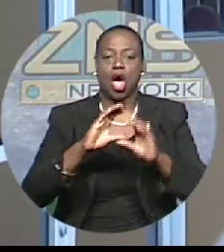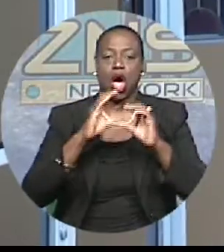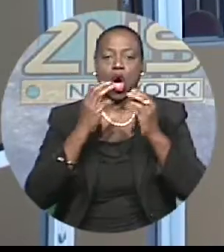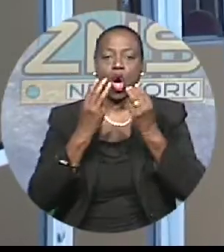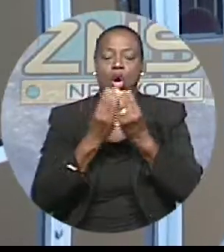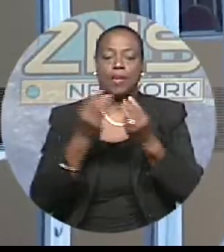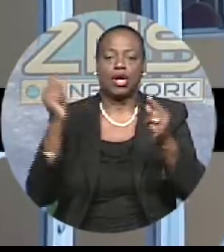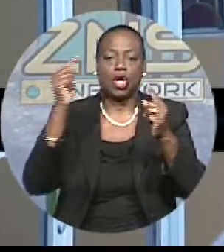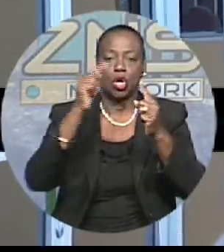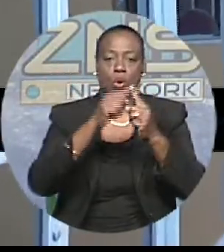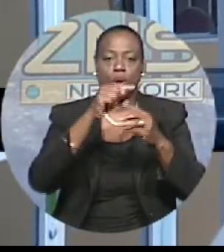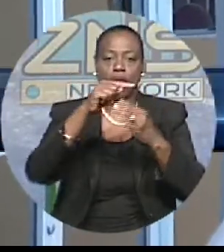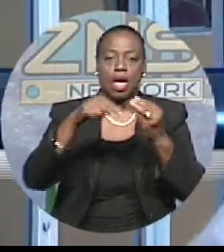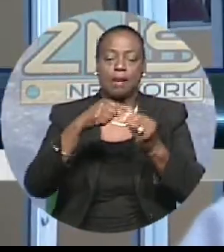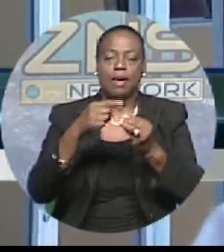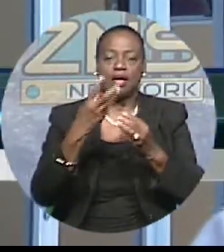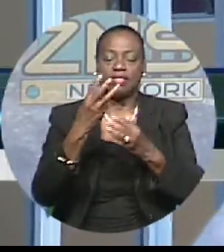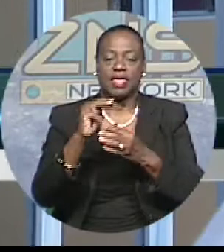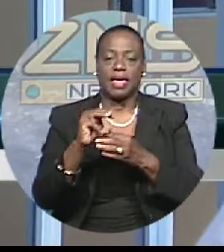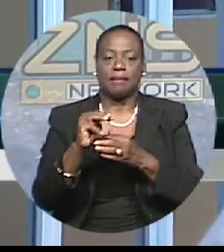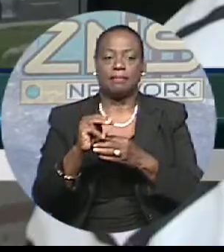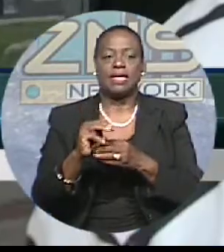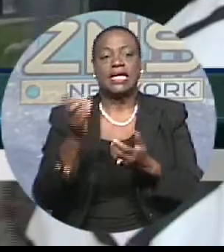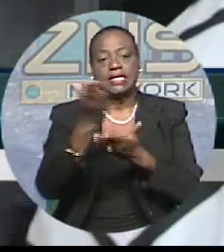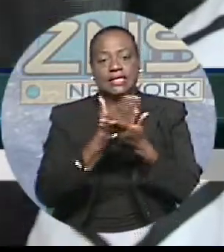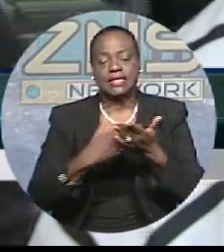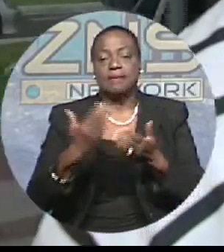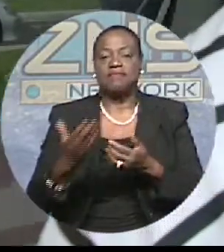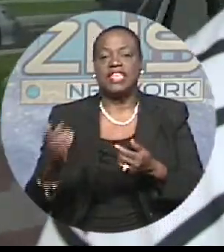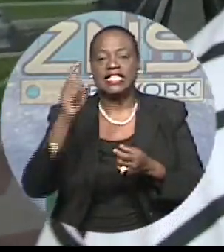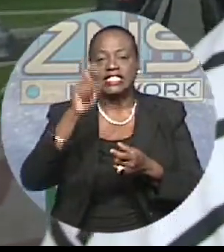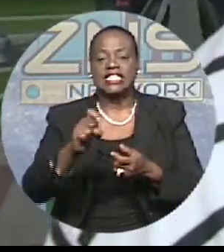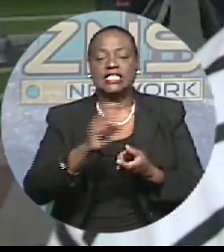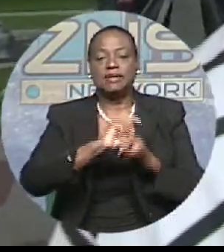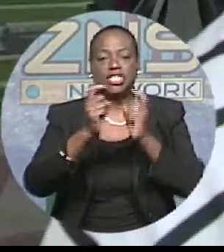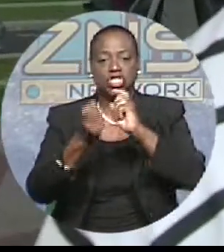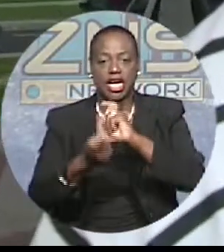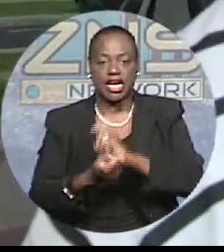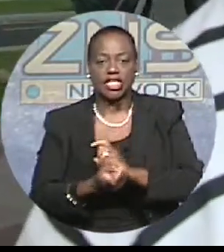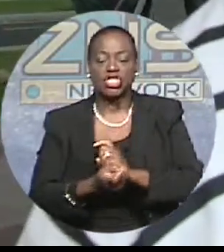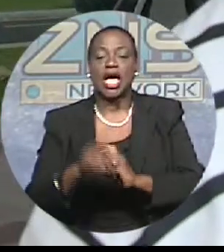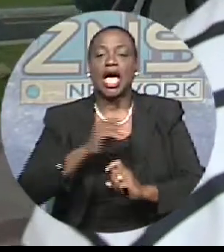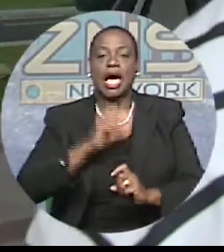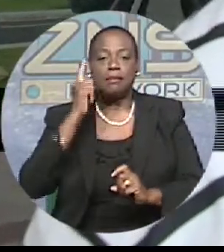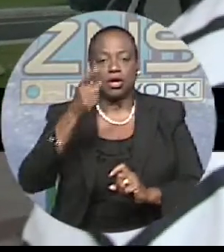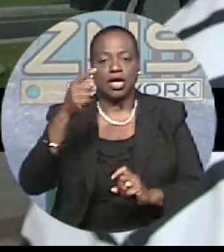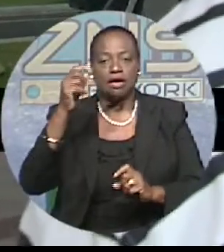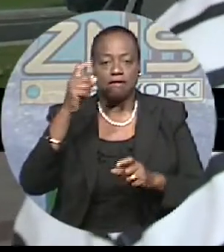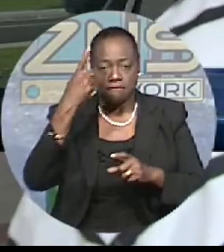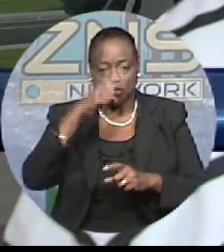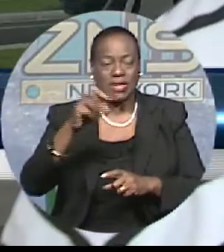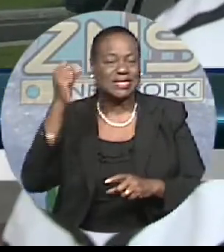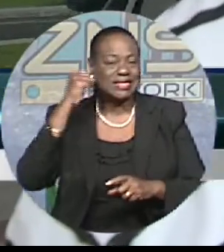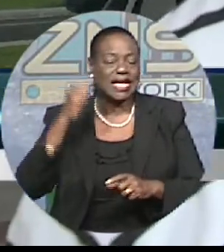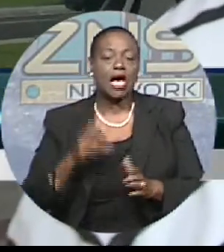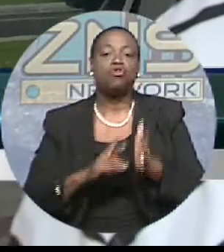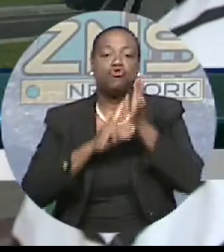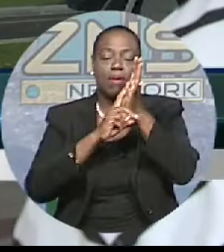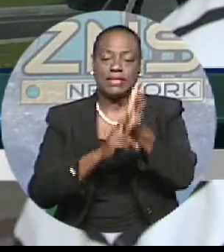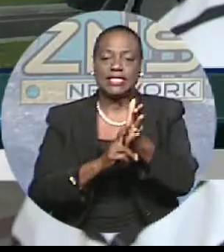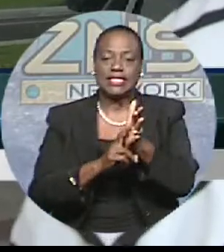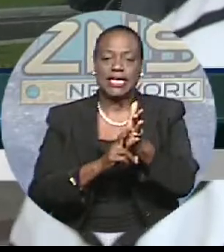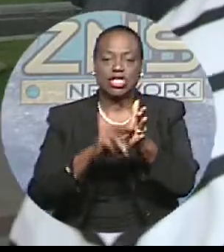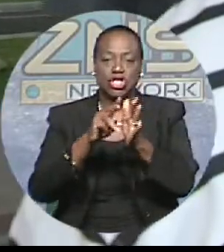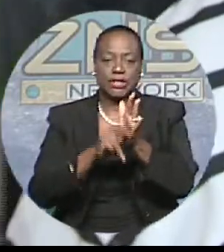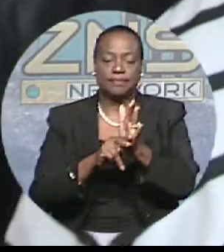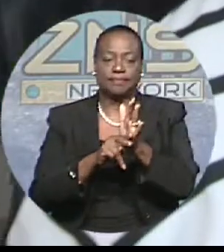can be changed there too to make it better, but it has been going good. But I'm looking for sound representation, honesty and integrity. Okay, those are some of the